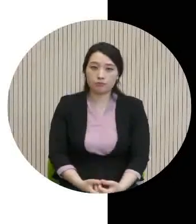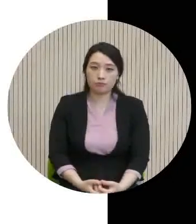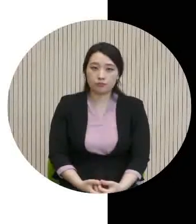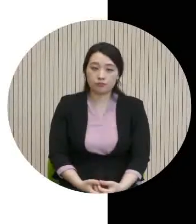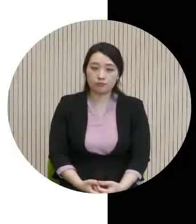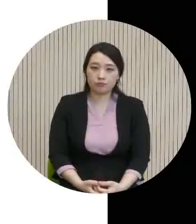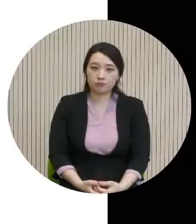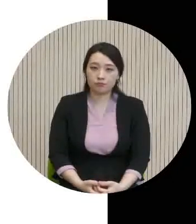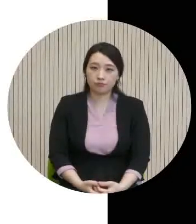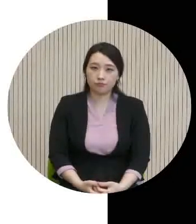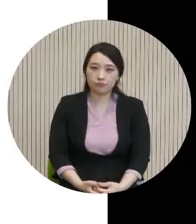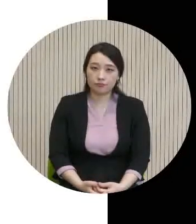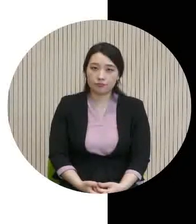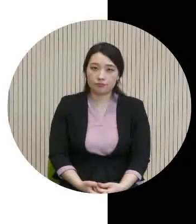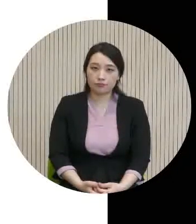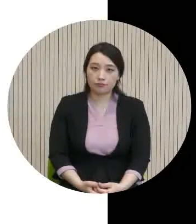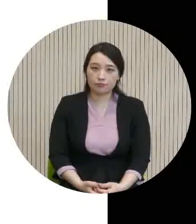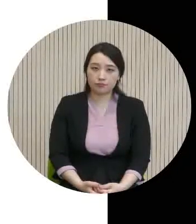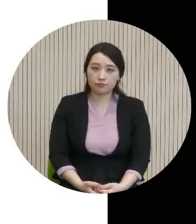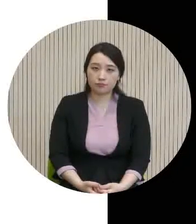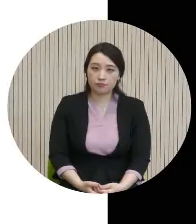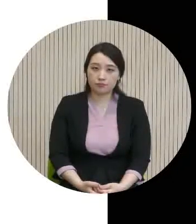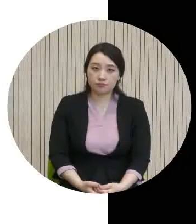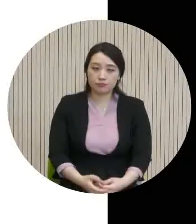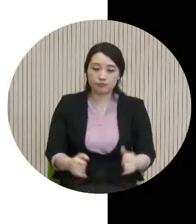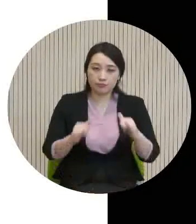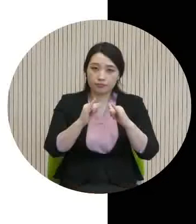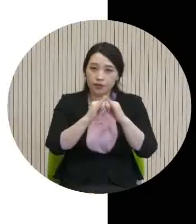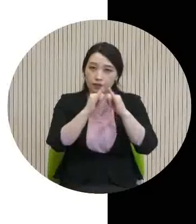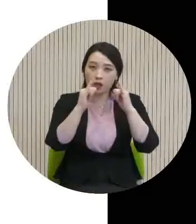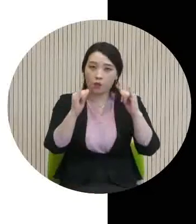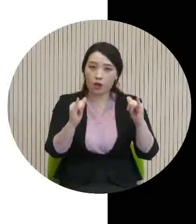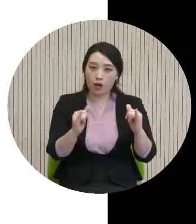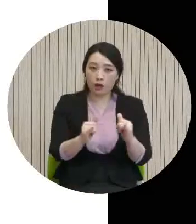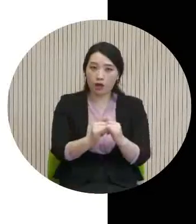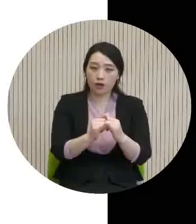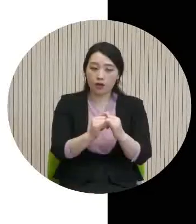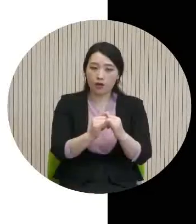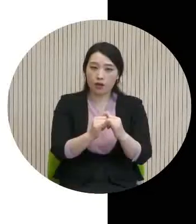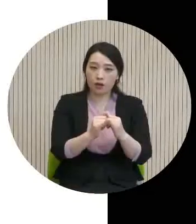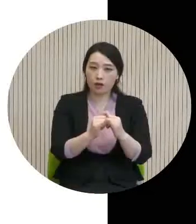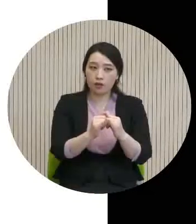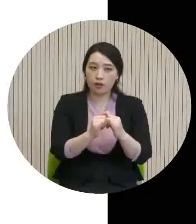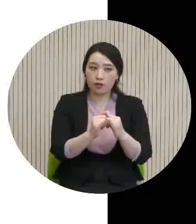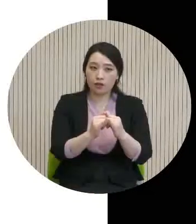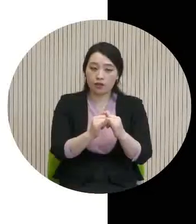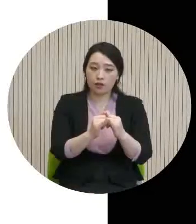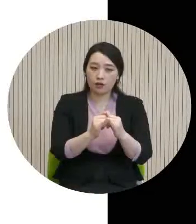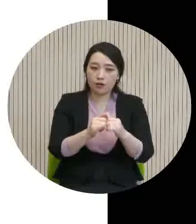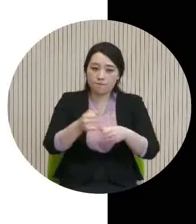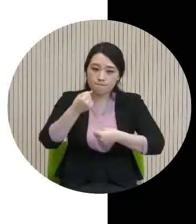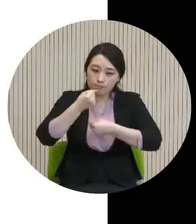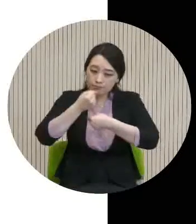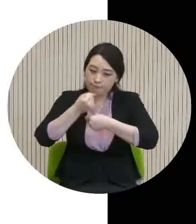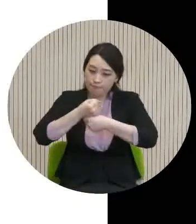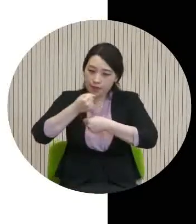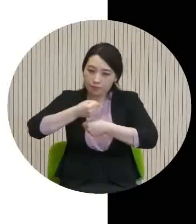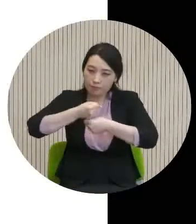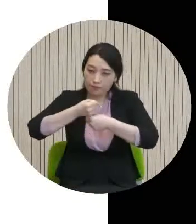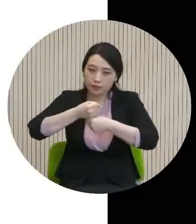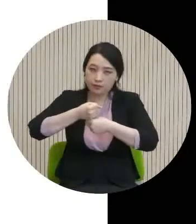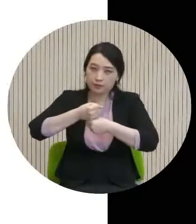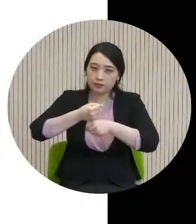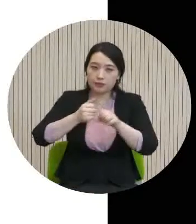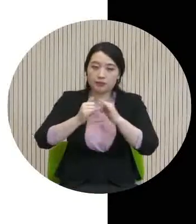societal balancing act between I will give the creators a right for a certain number of years to exploit the